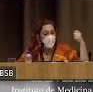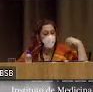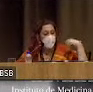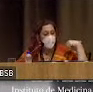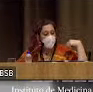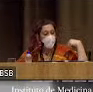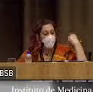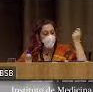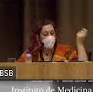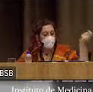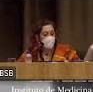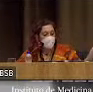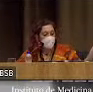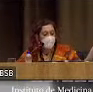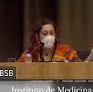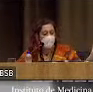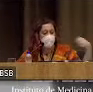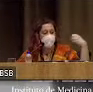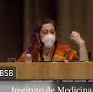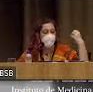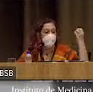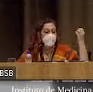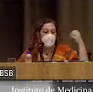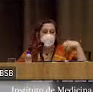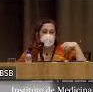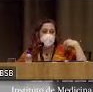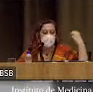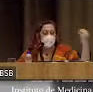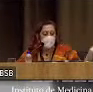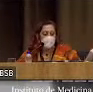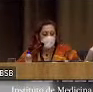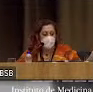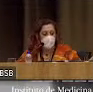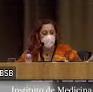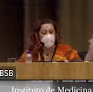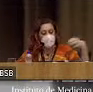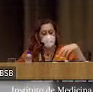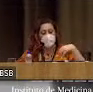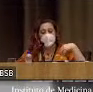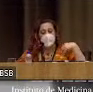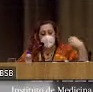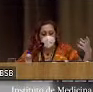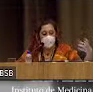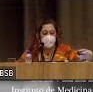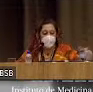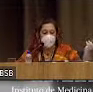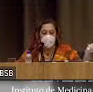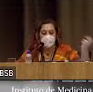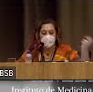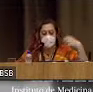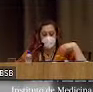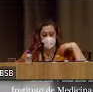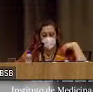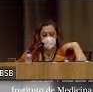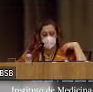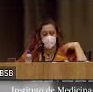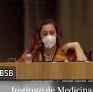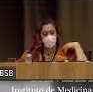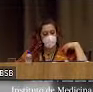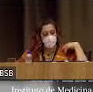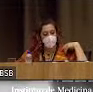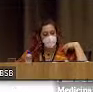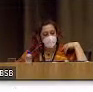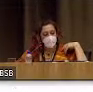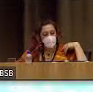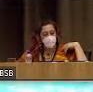our teaching, more than 1,300 students in graduation and post-grad